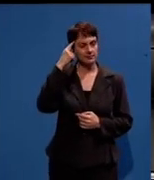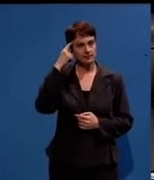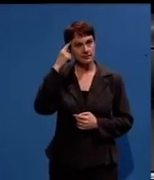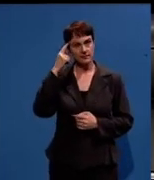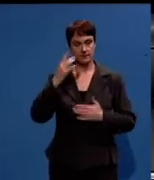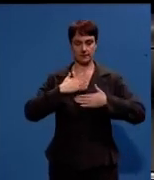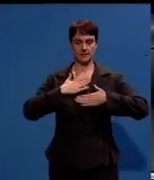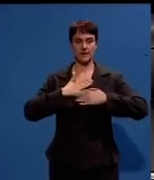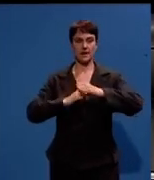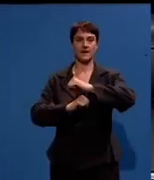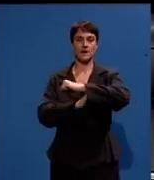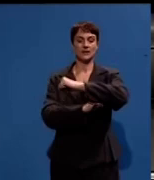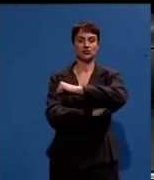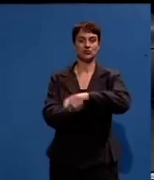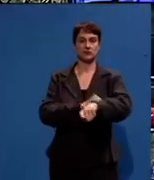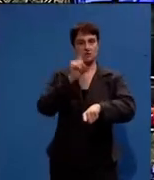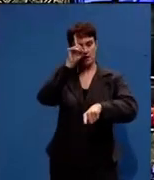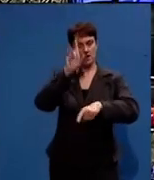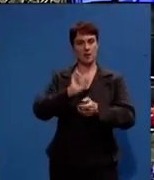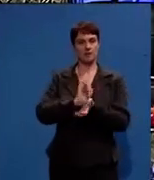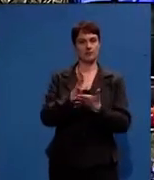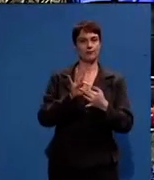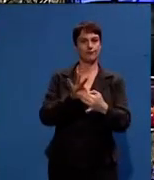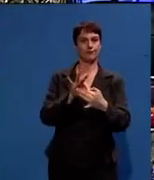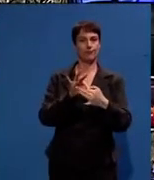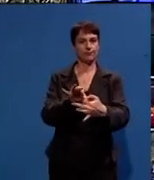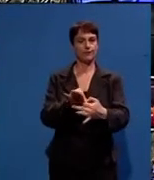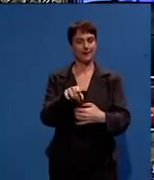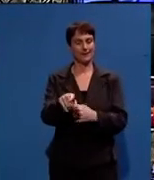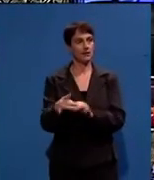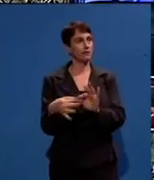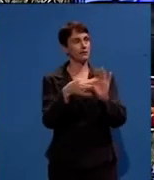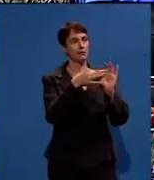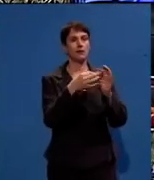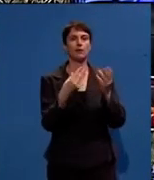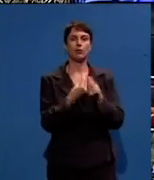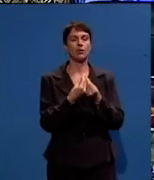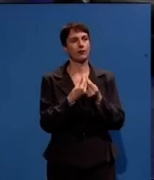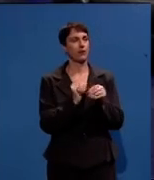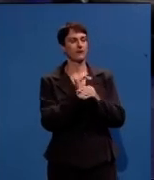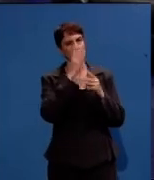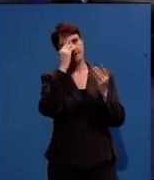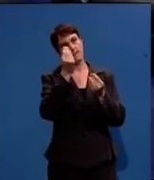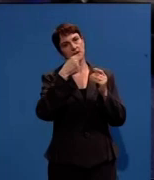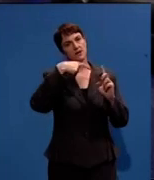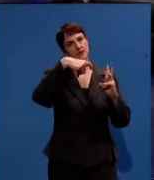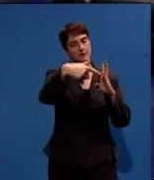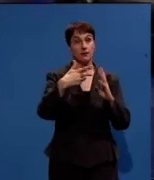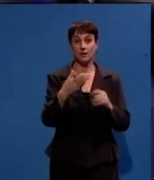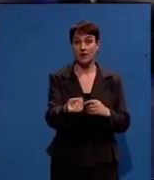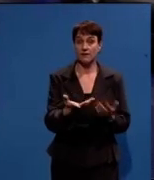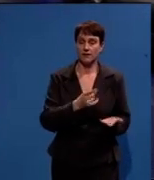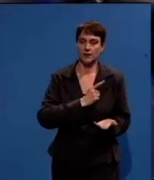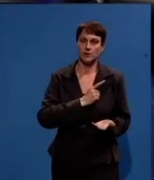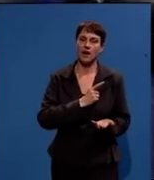foundation has a good relationship, international relationship with people like both Morgan Freeman and Richard Branson, and that, you know, that obviously